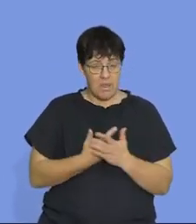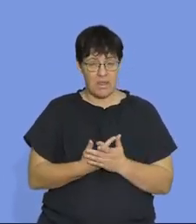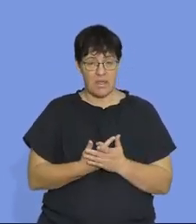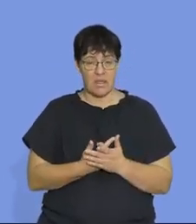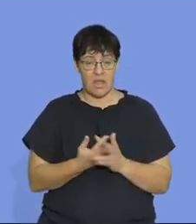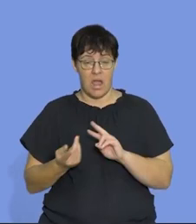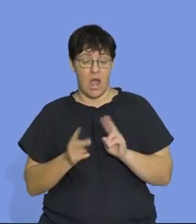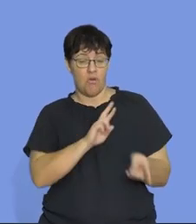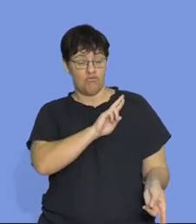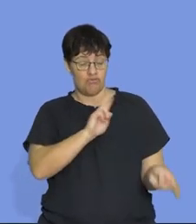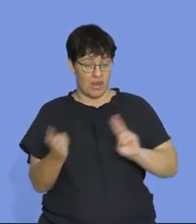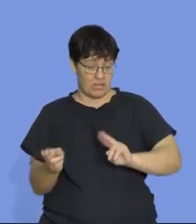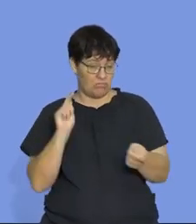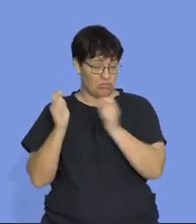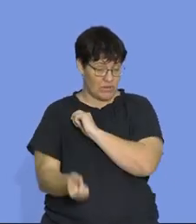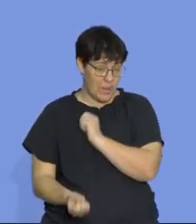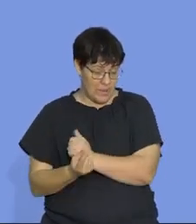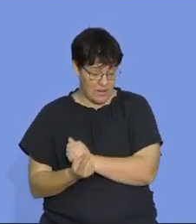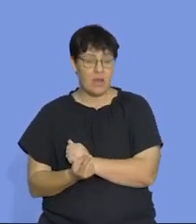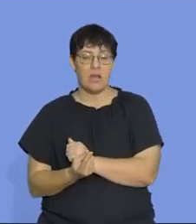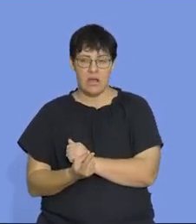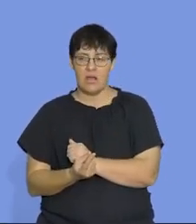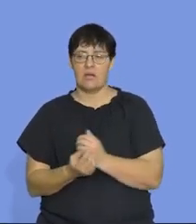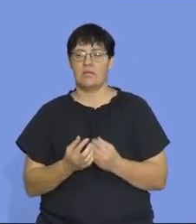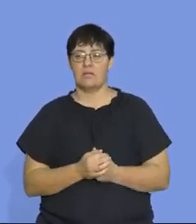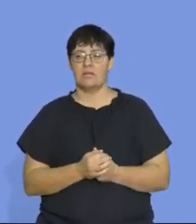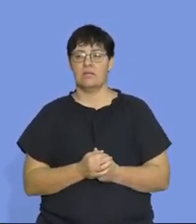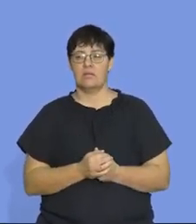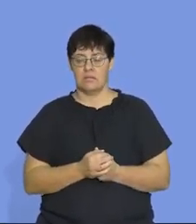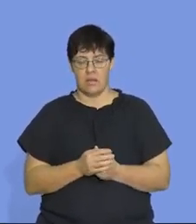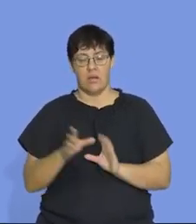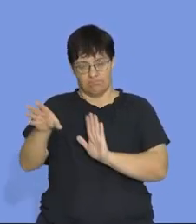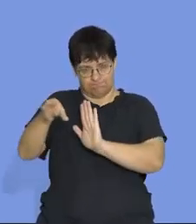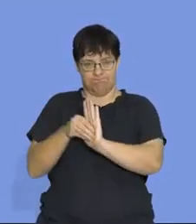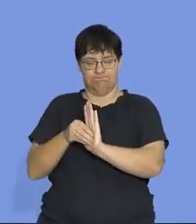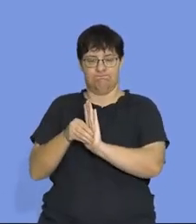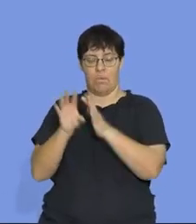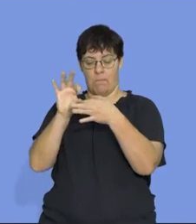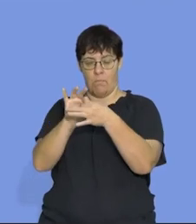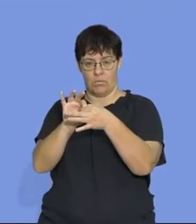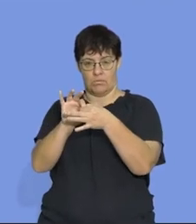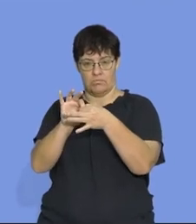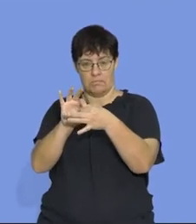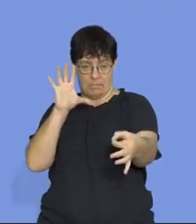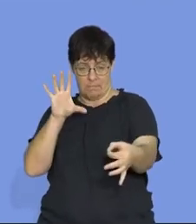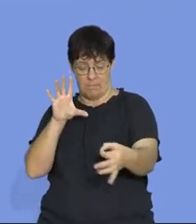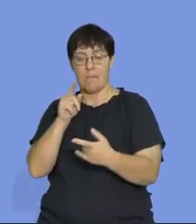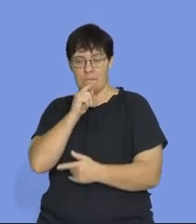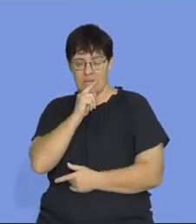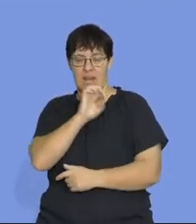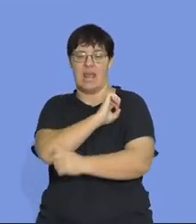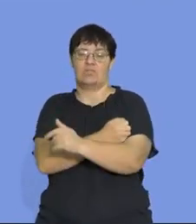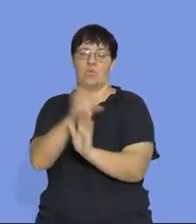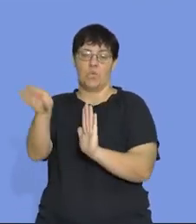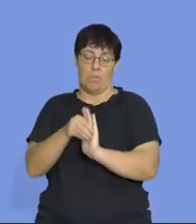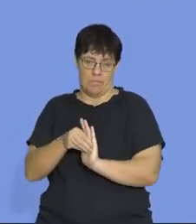energy is absorbed to break bonds, ne? Energy is absorbed, okay,